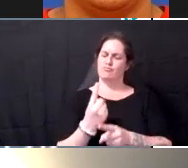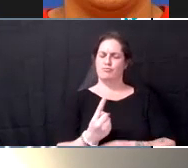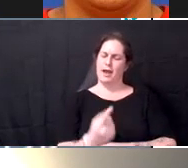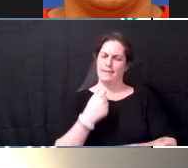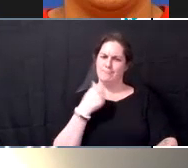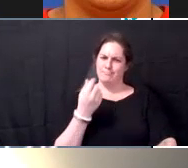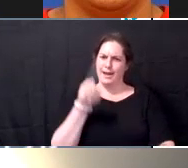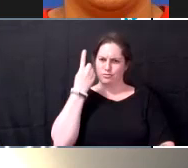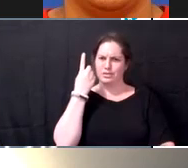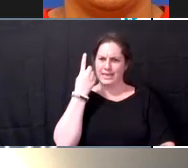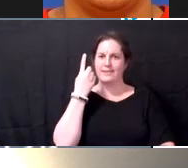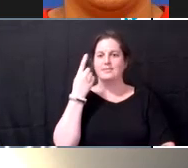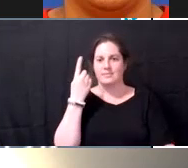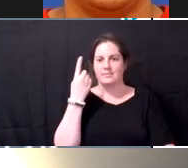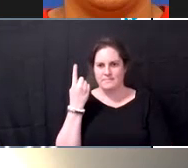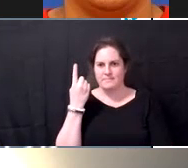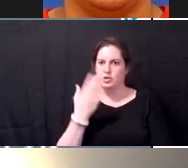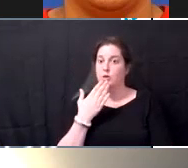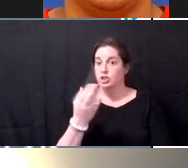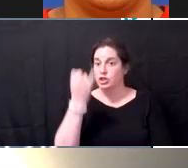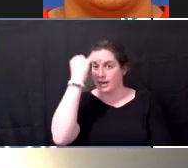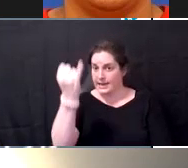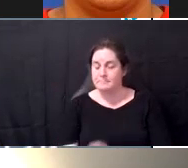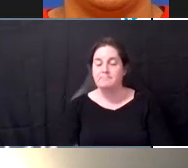Okay, so